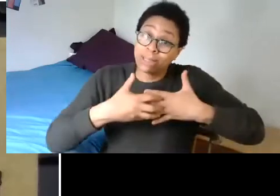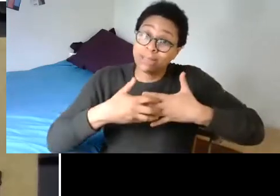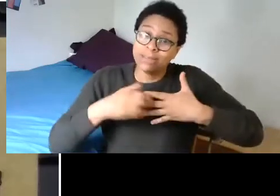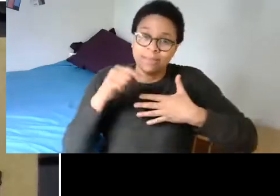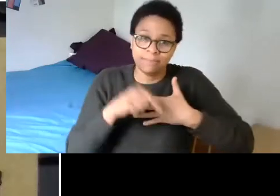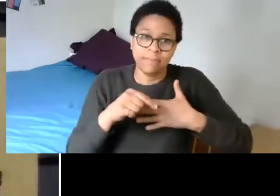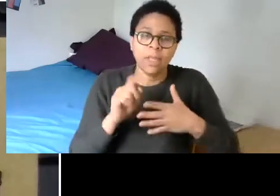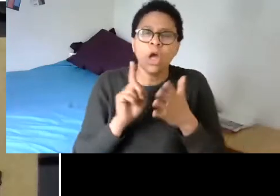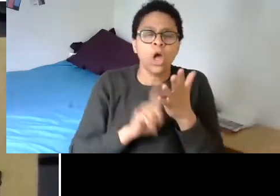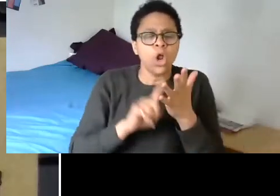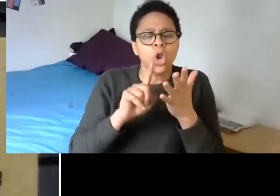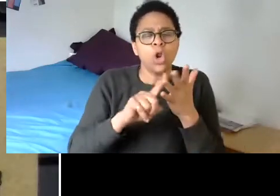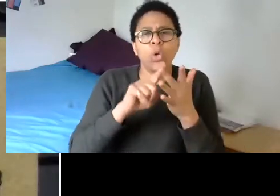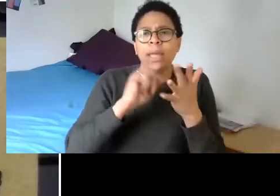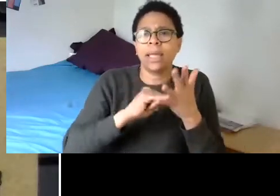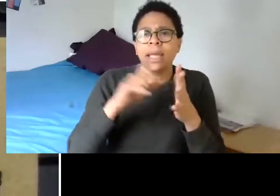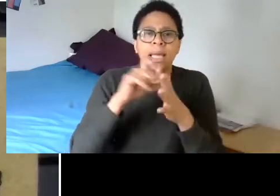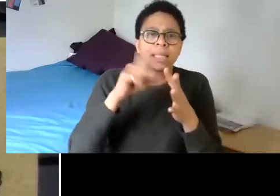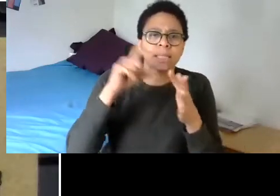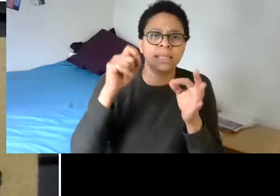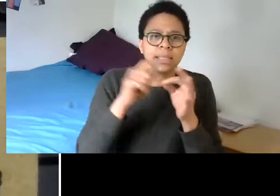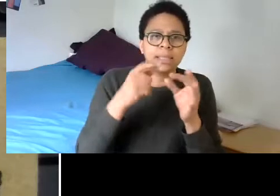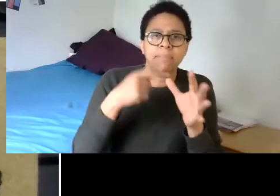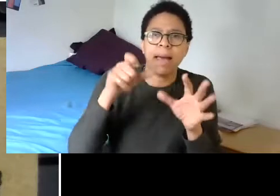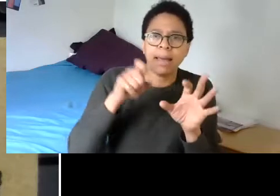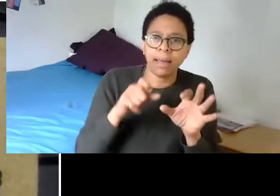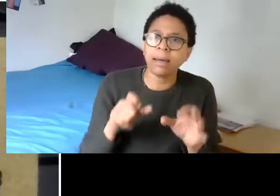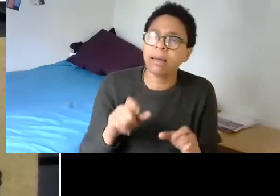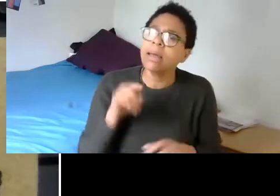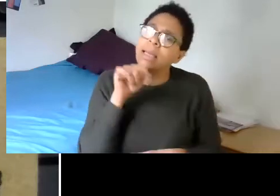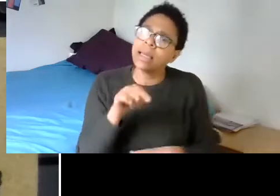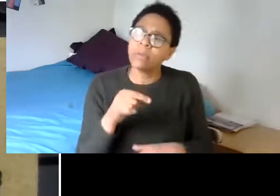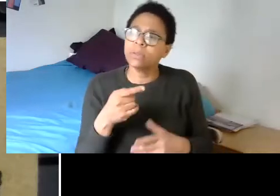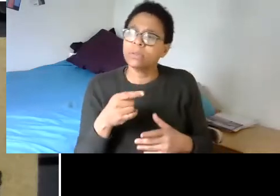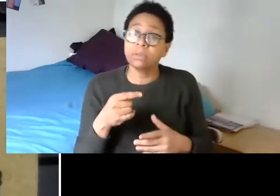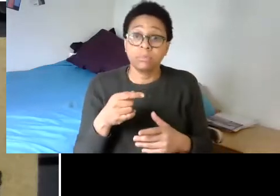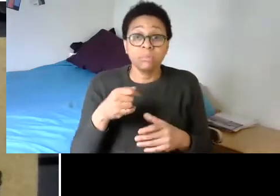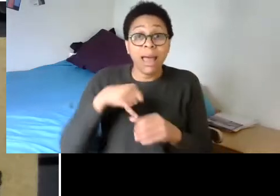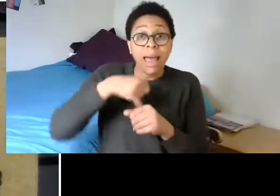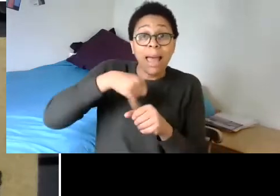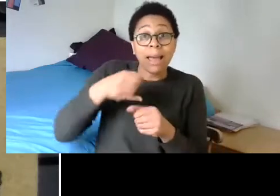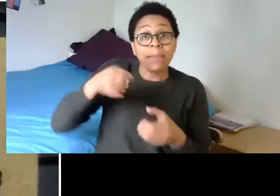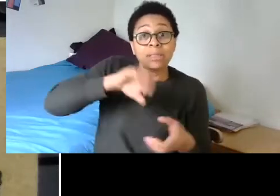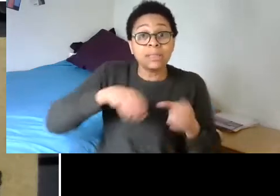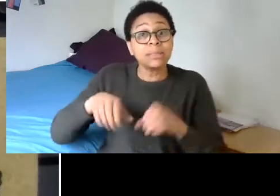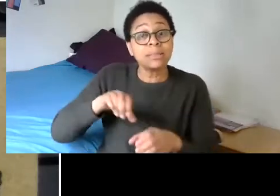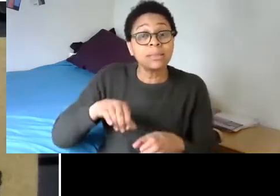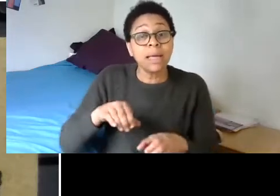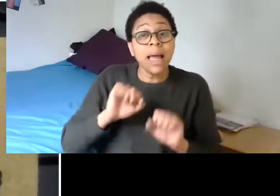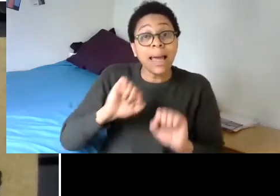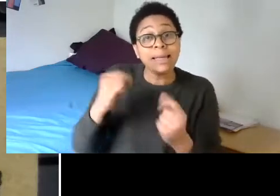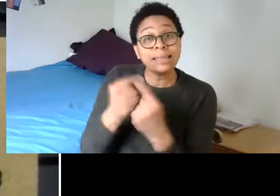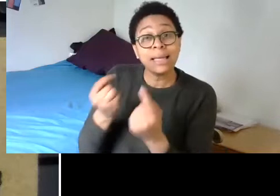Louis de Bac was a pharmacist in Paris whose huge collection of books, manuscripts, and pharmacy jars came into the Wellcome Collection in